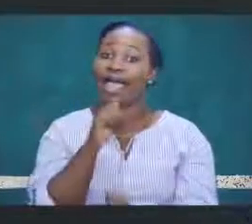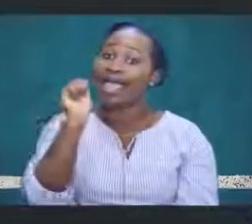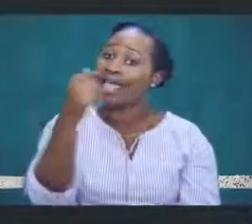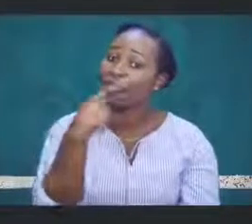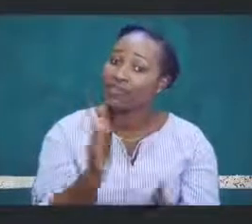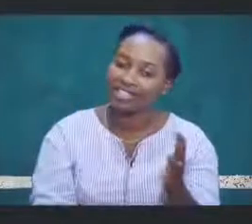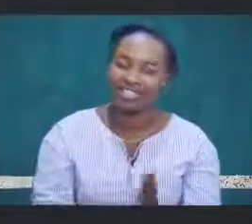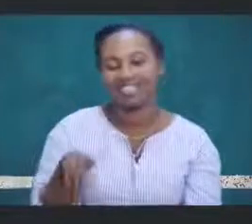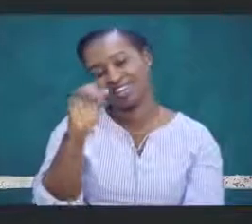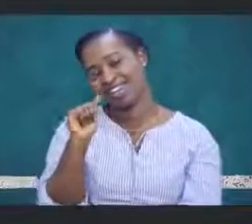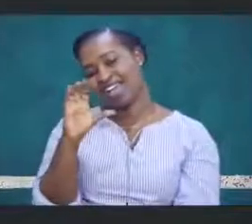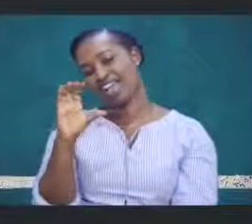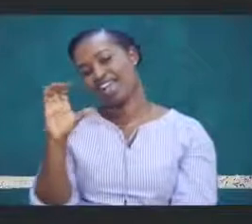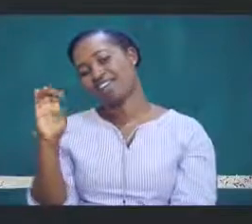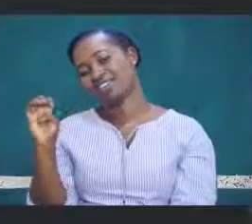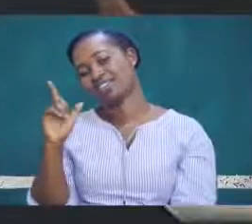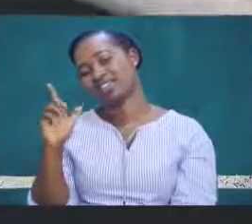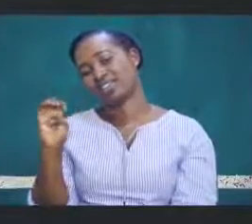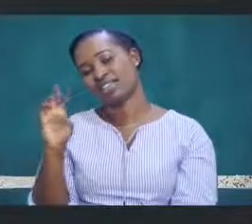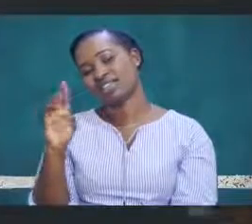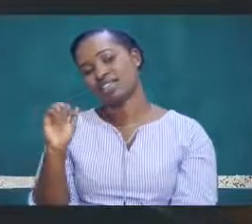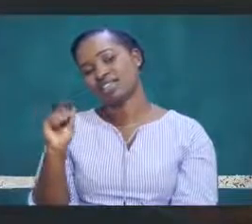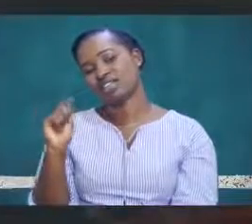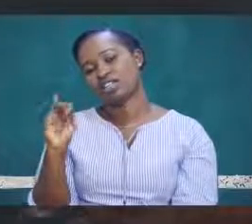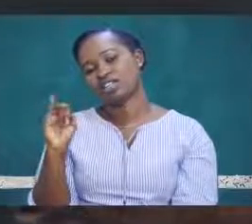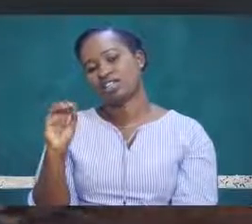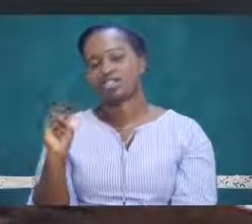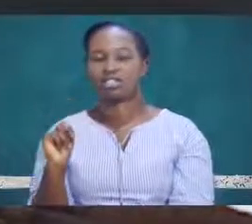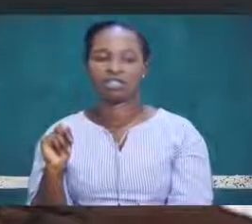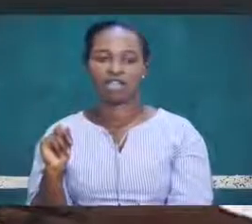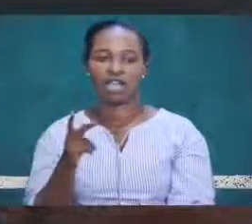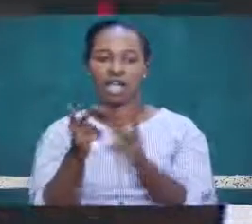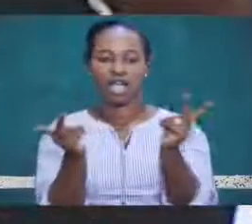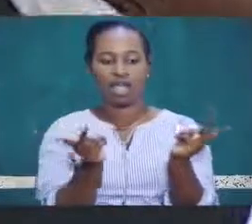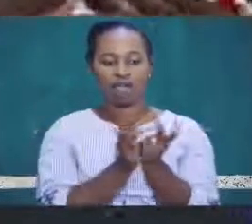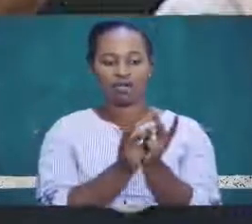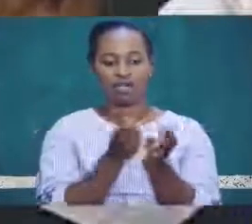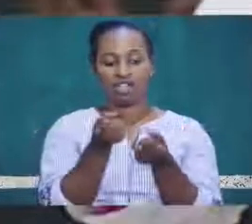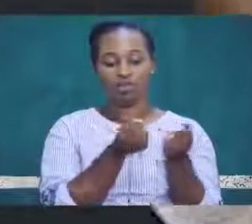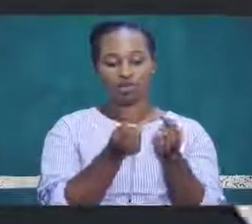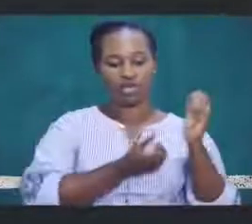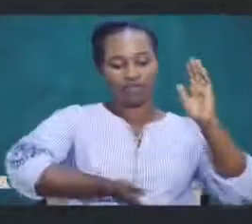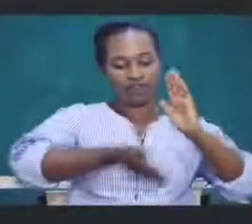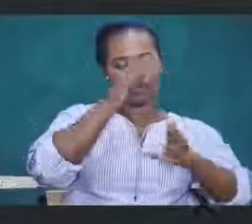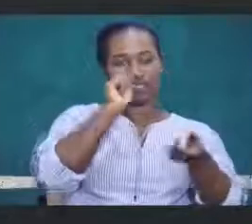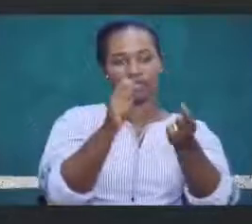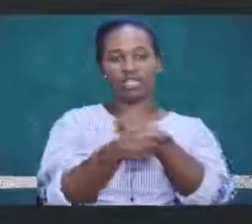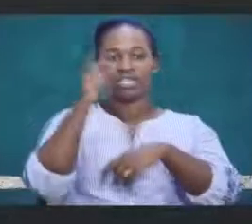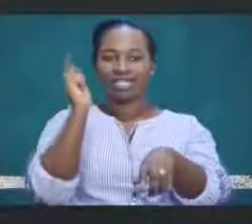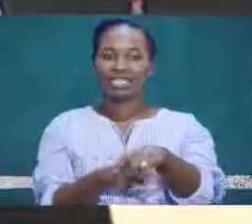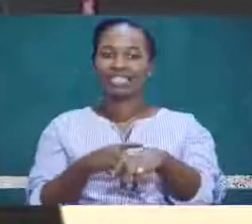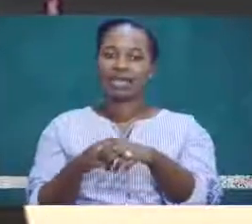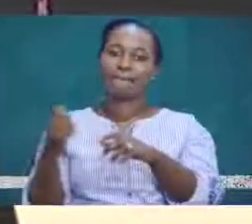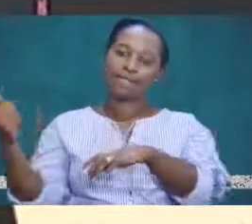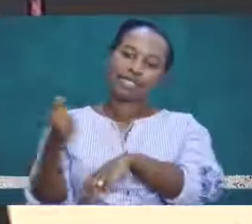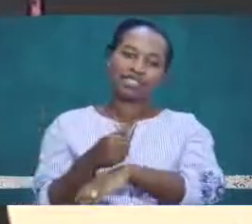what? Acceleration. The rate at which the velocity of this car is changing when a force is applied. And